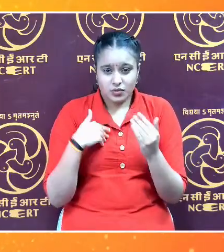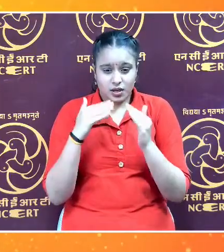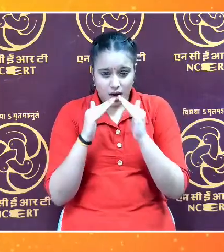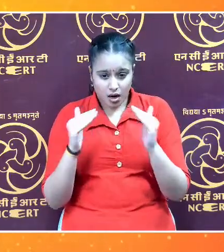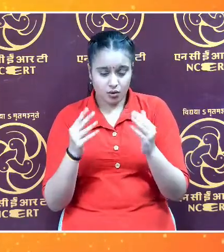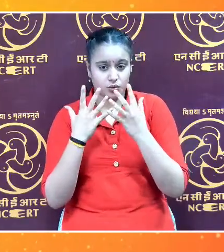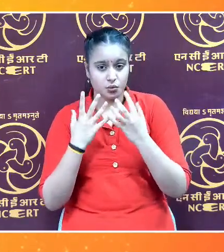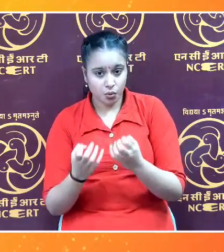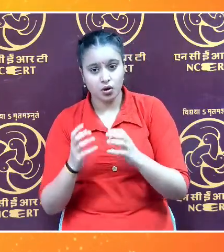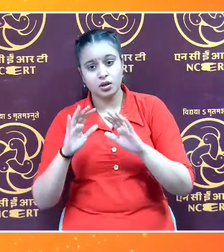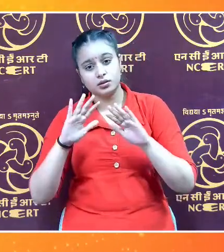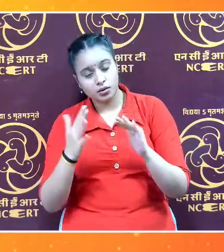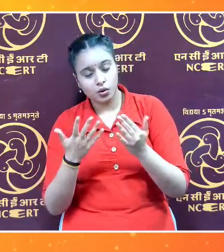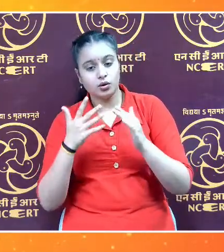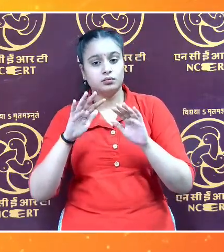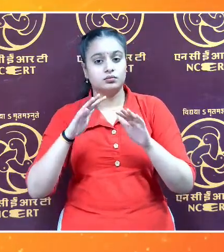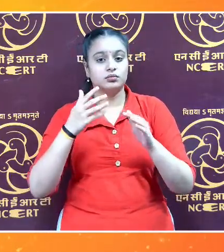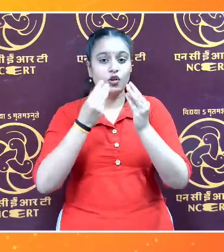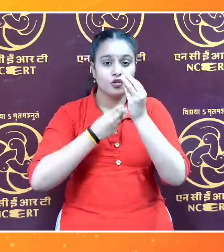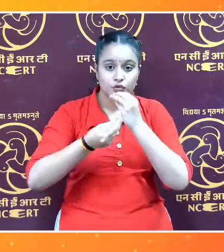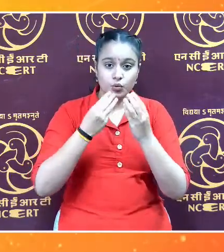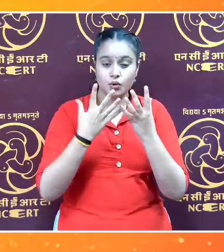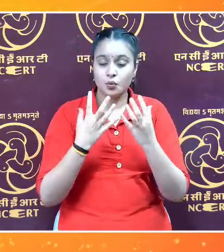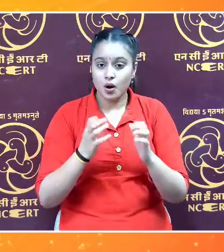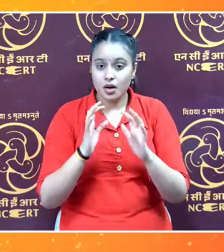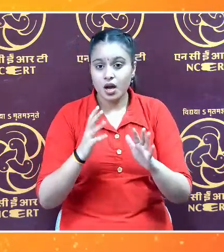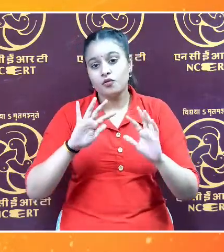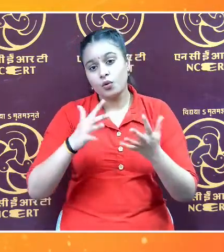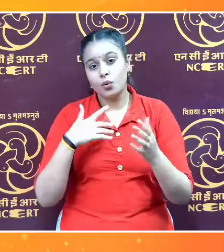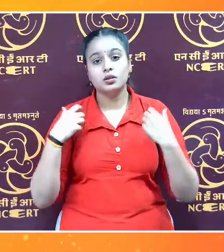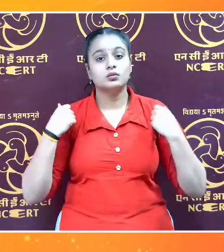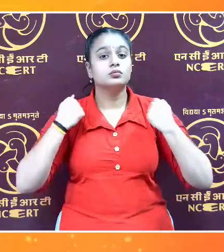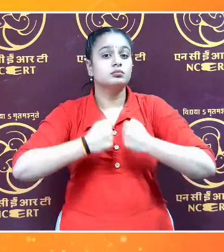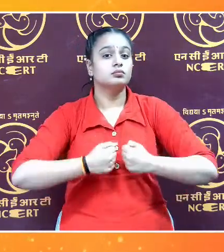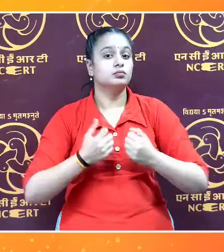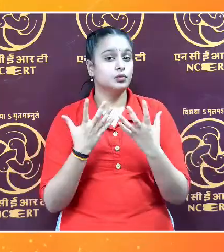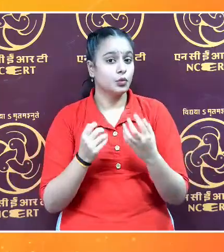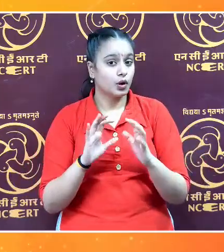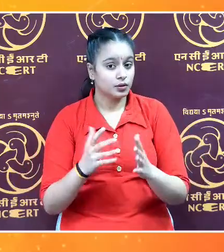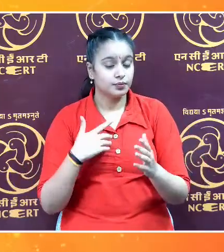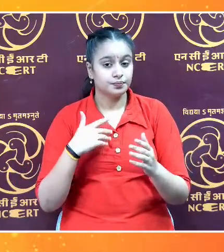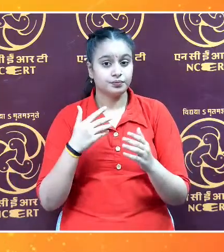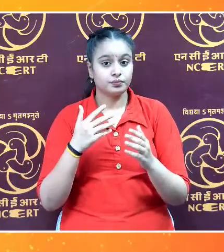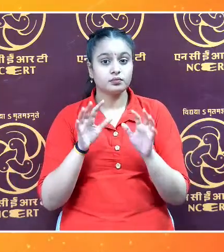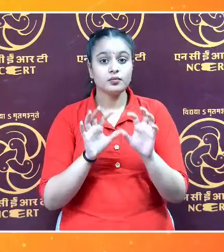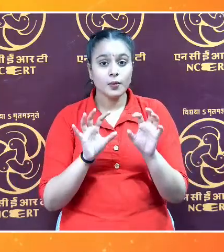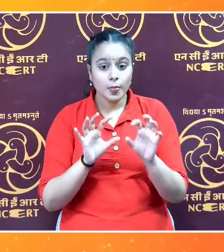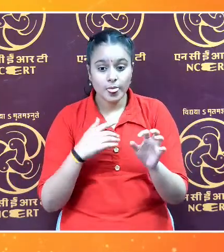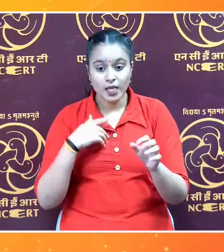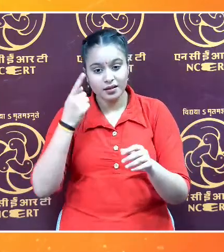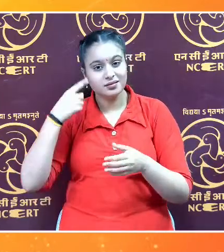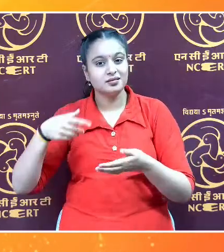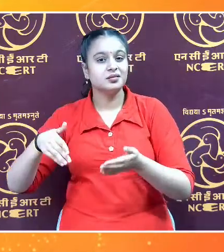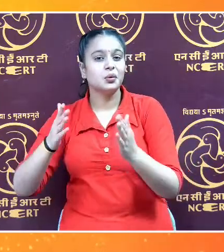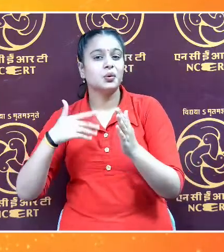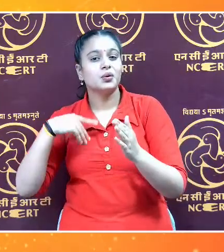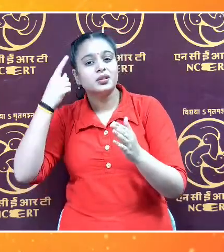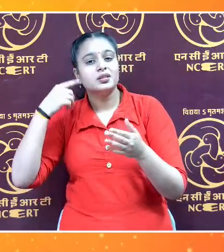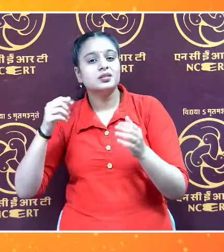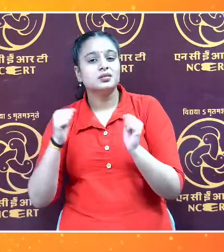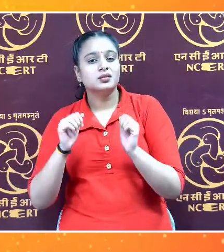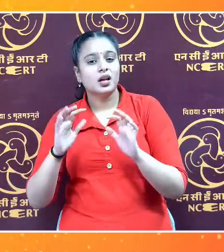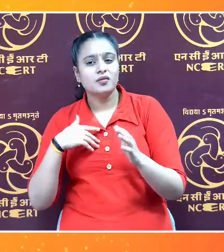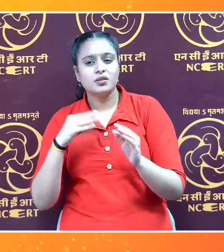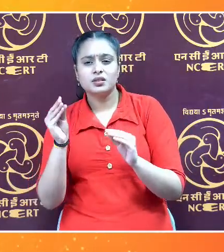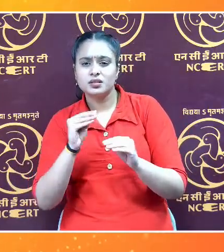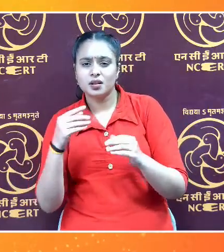stay in, some shelter and some food maybe, or Yes. maybe some clothes also. As you see, the dogs and the stray dogs also now they wear